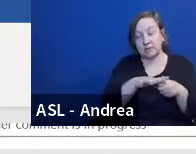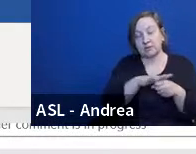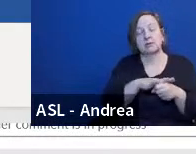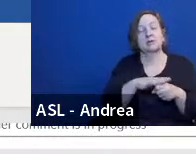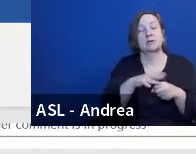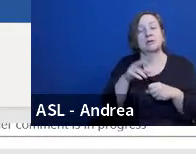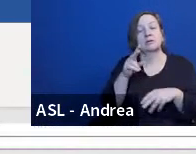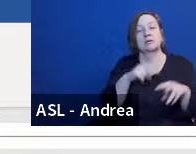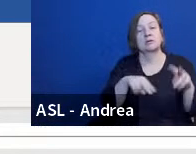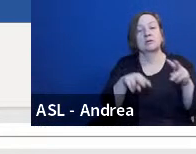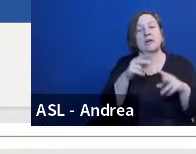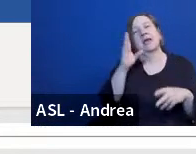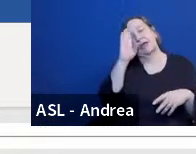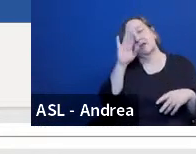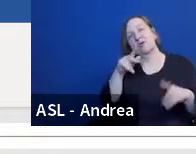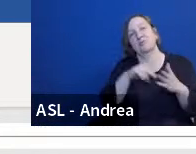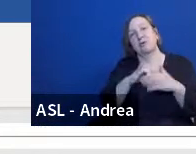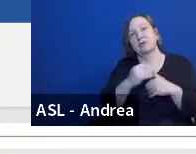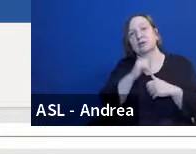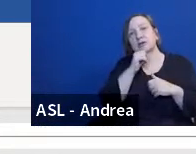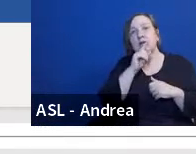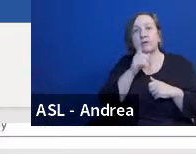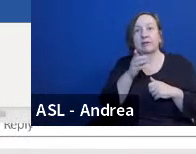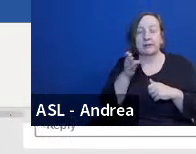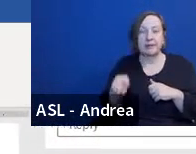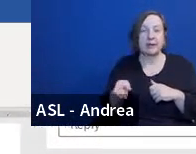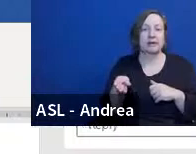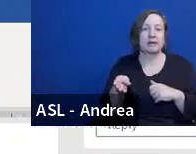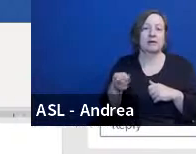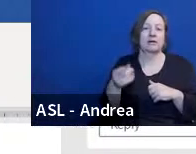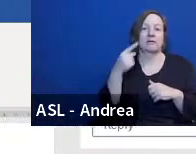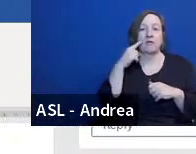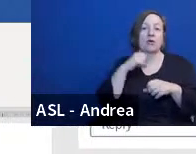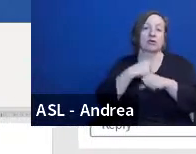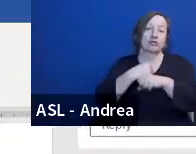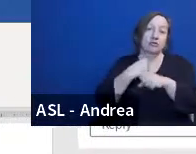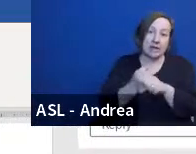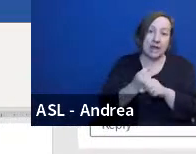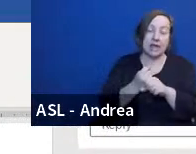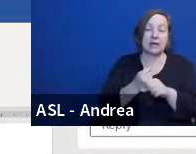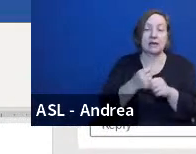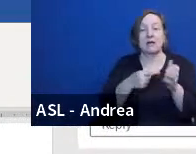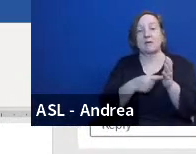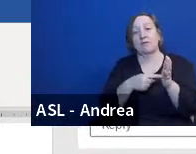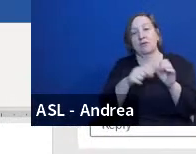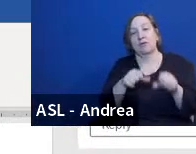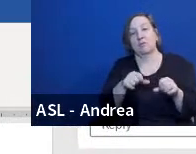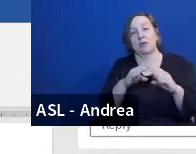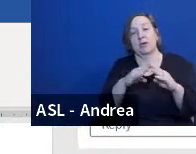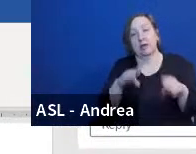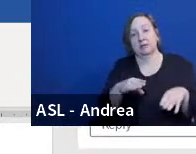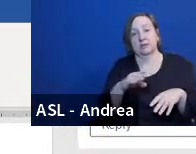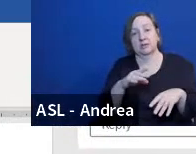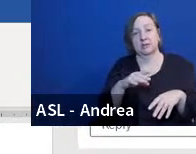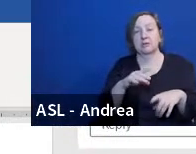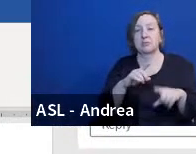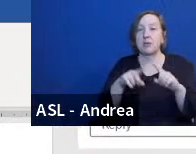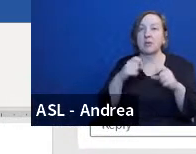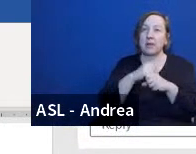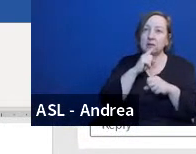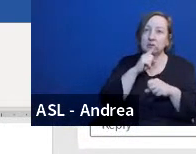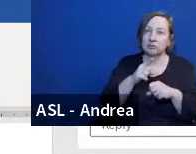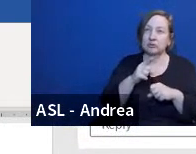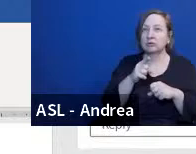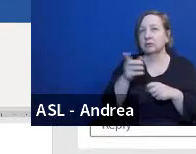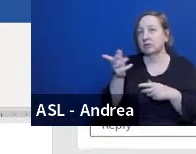at, I get that the project is not really there to create affordable housing per se, but to make sure that it's like